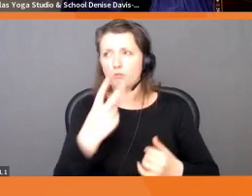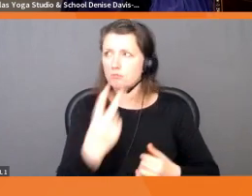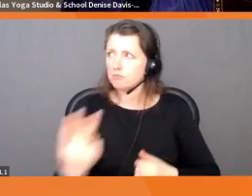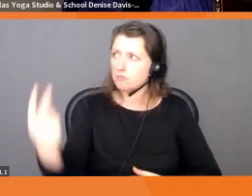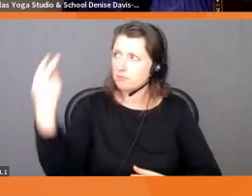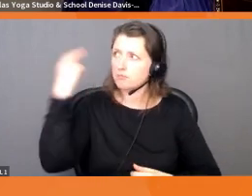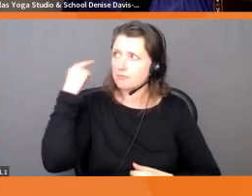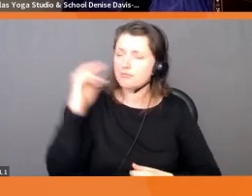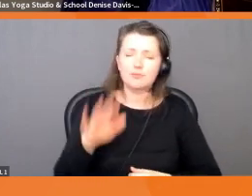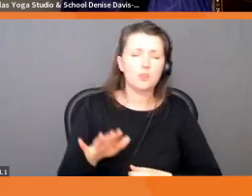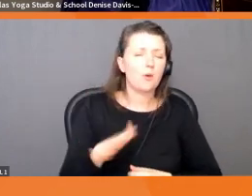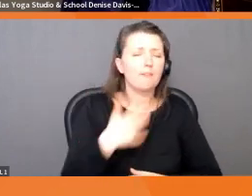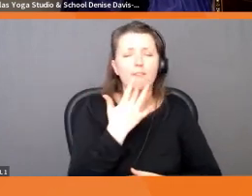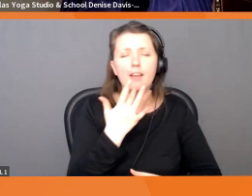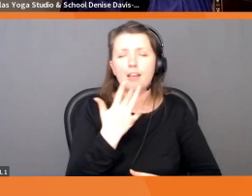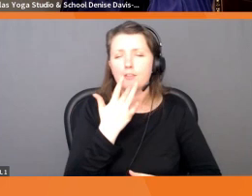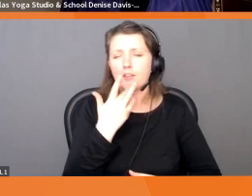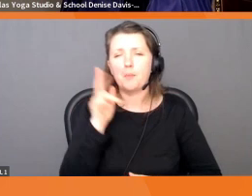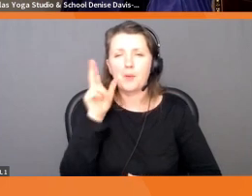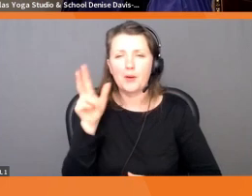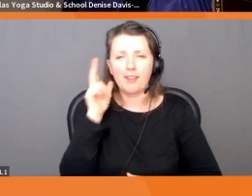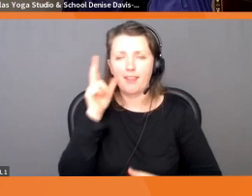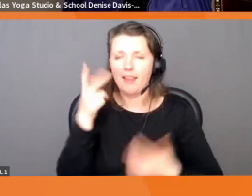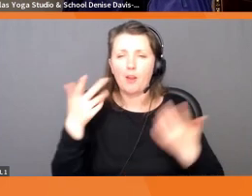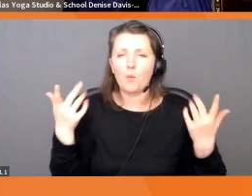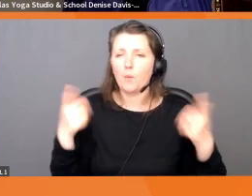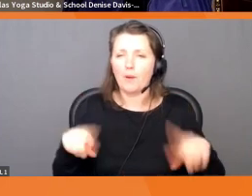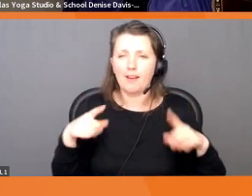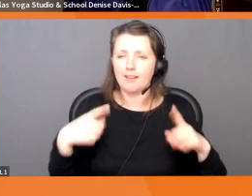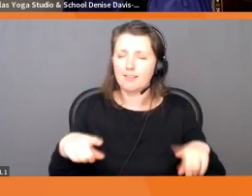best birthday ever. Best birthday ever. You know,